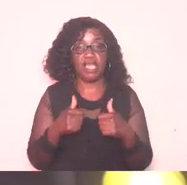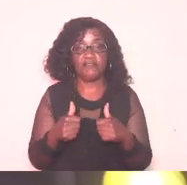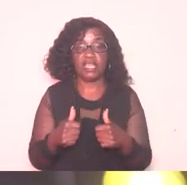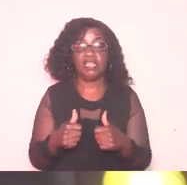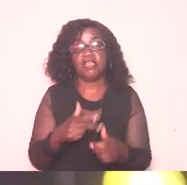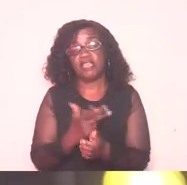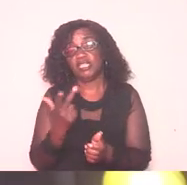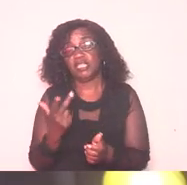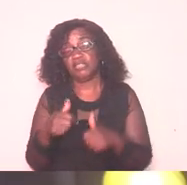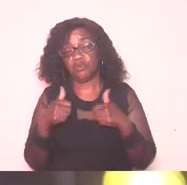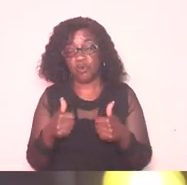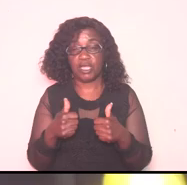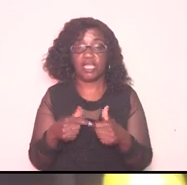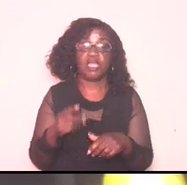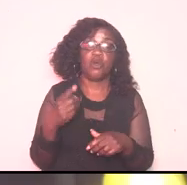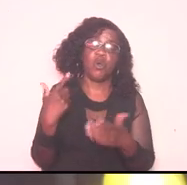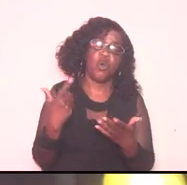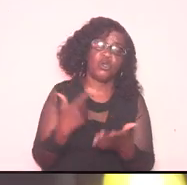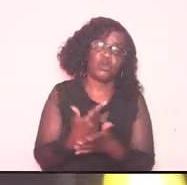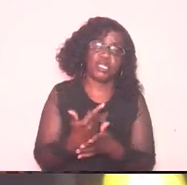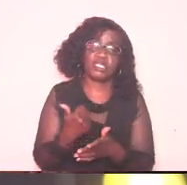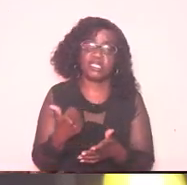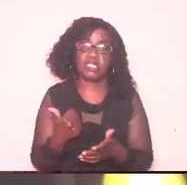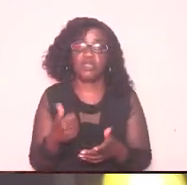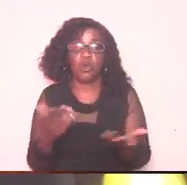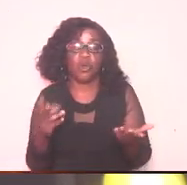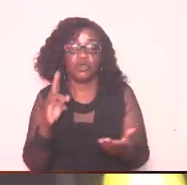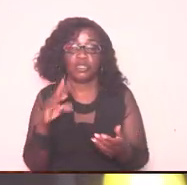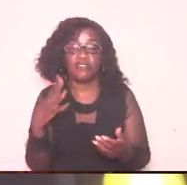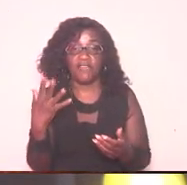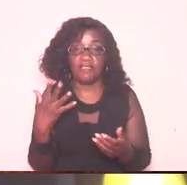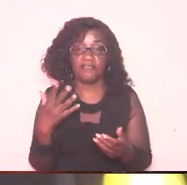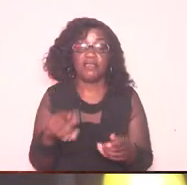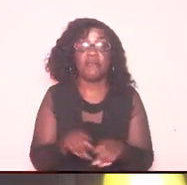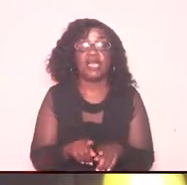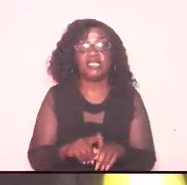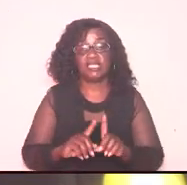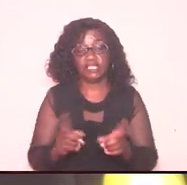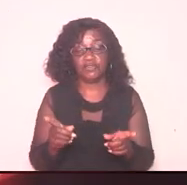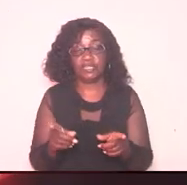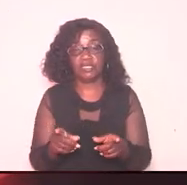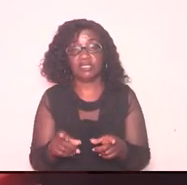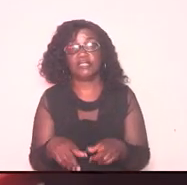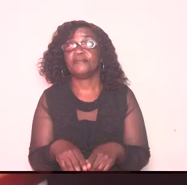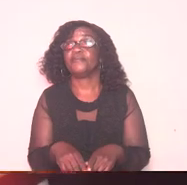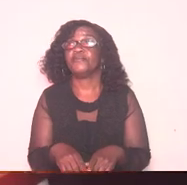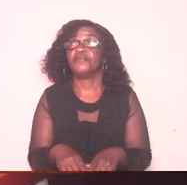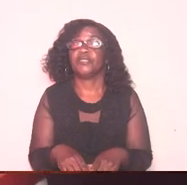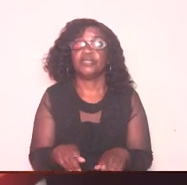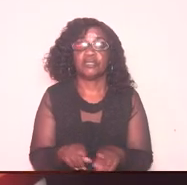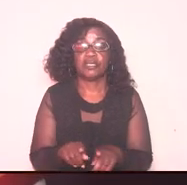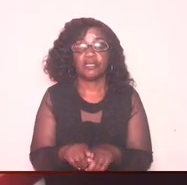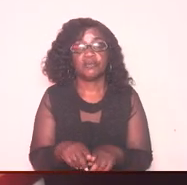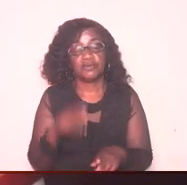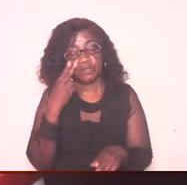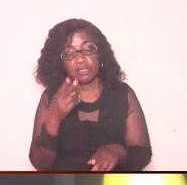person is 18 and this person is 16 and you're 25, therefore you're going to prison. They look at the particular age difference that exists in the particular within a particular case.